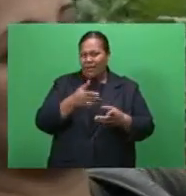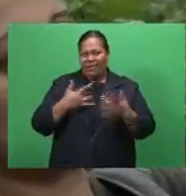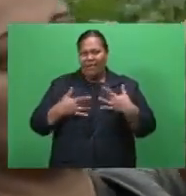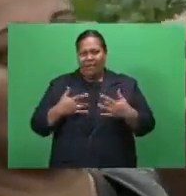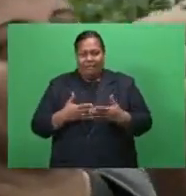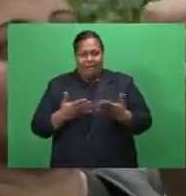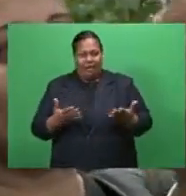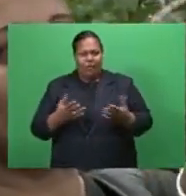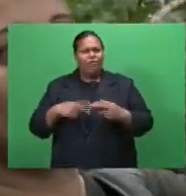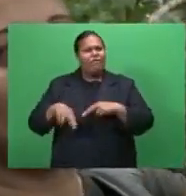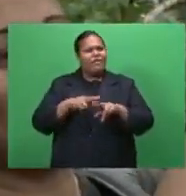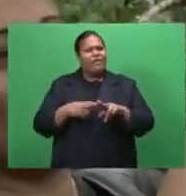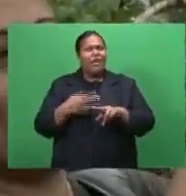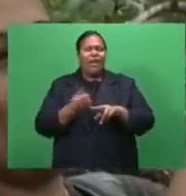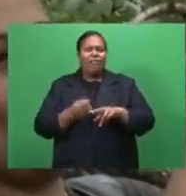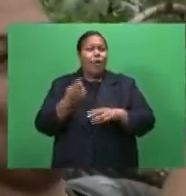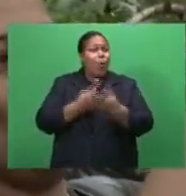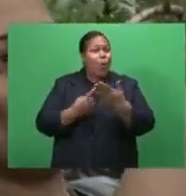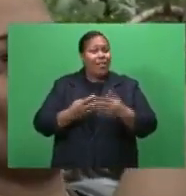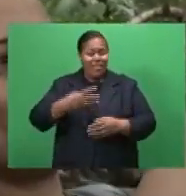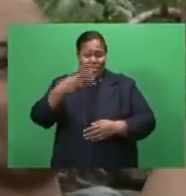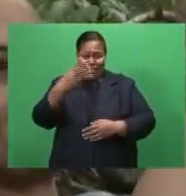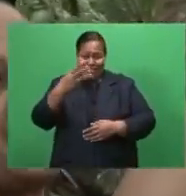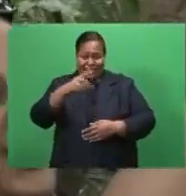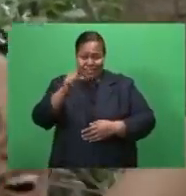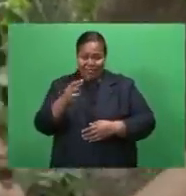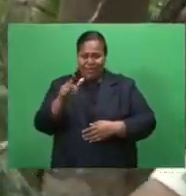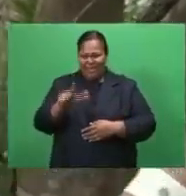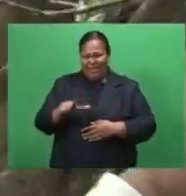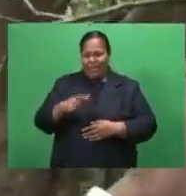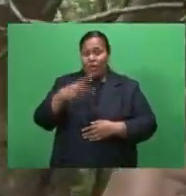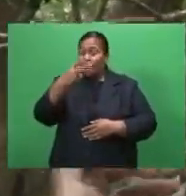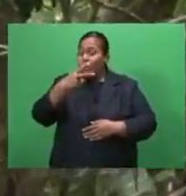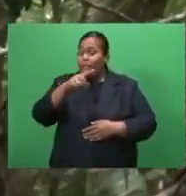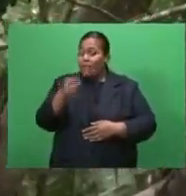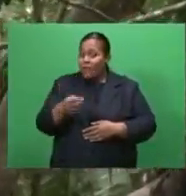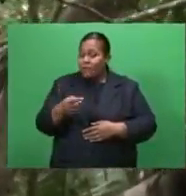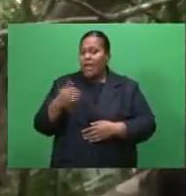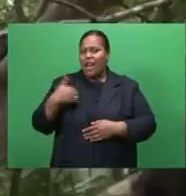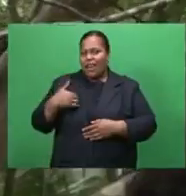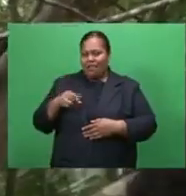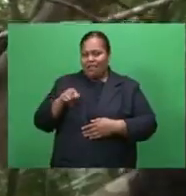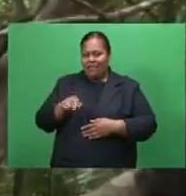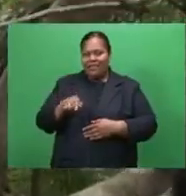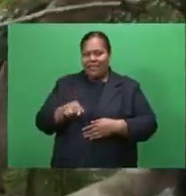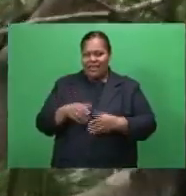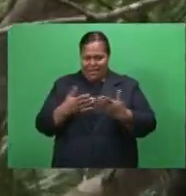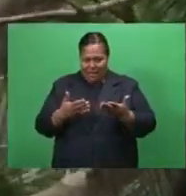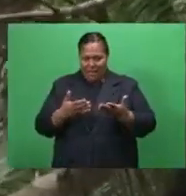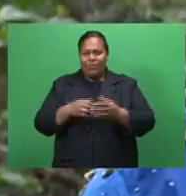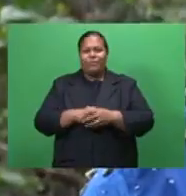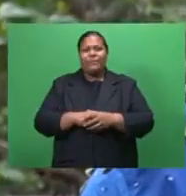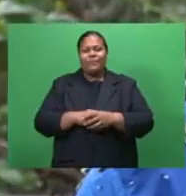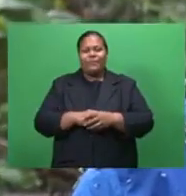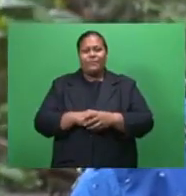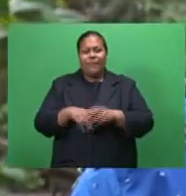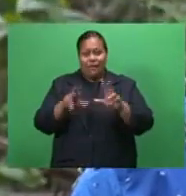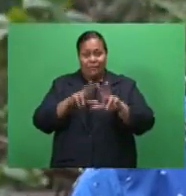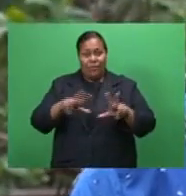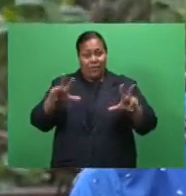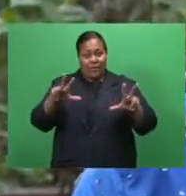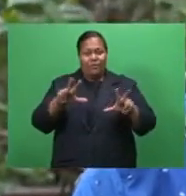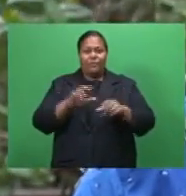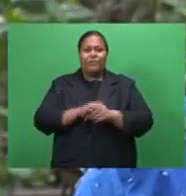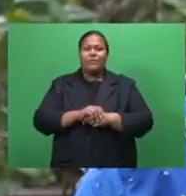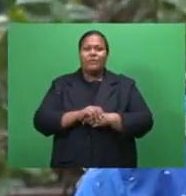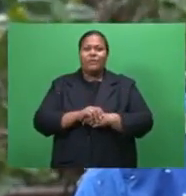has only about 13,000 of these left, 12,000 of which are living in this sanctuary at Yanduatamba Island. Although the population